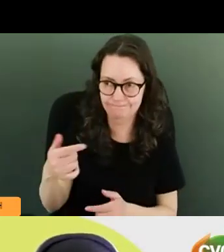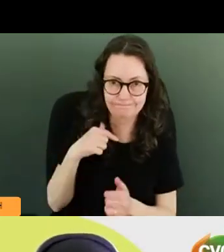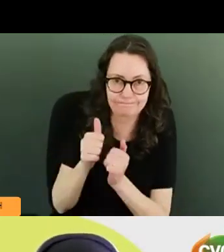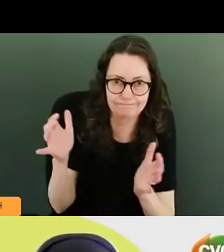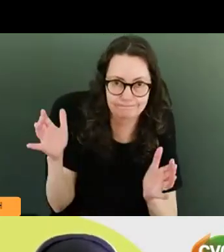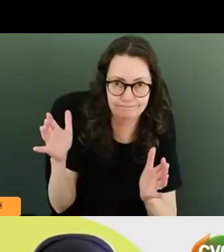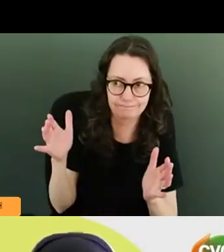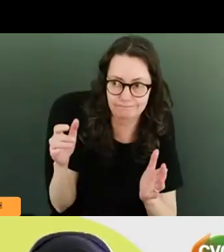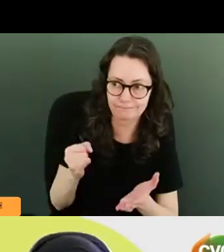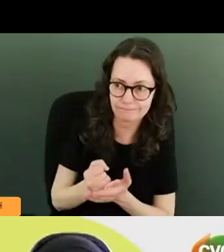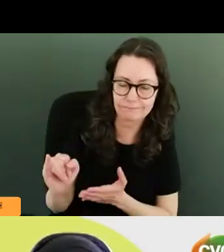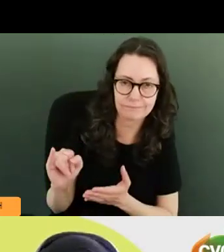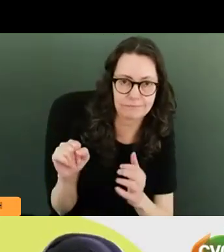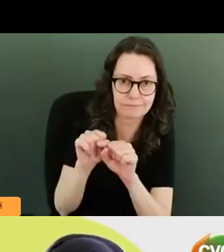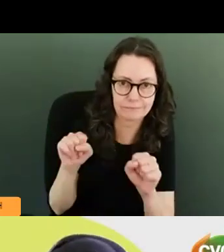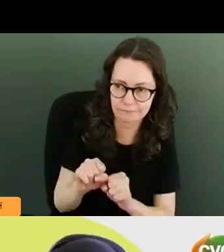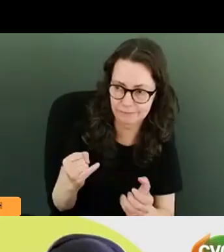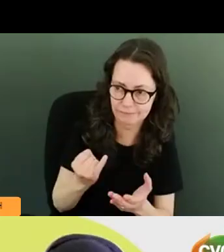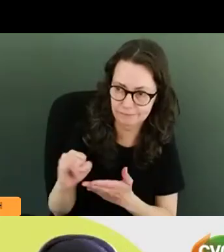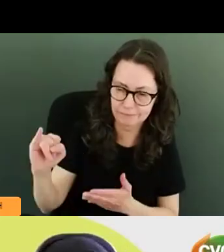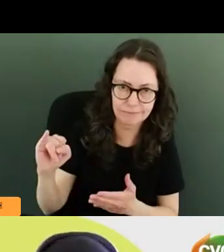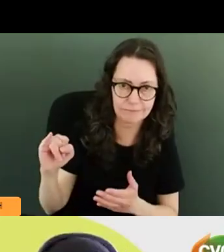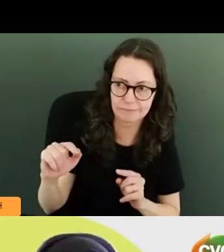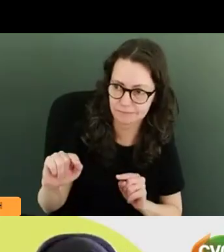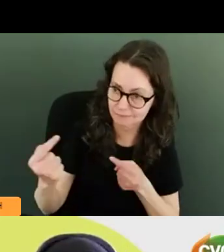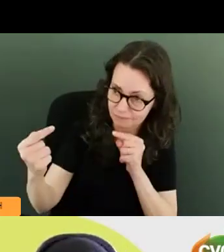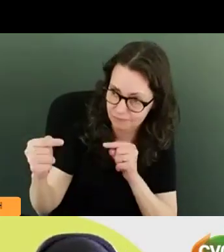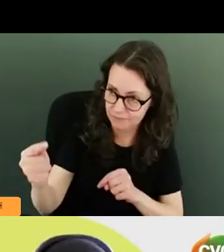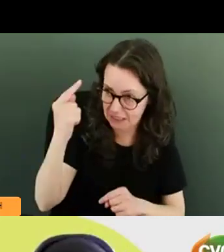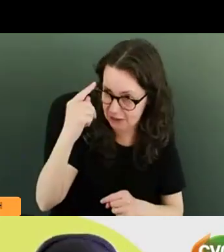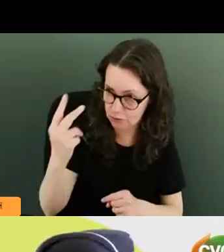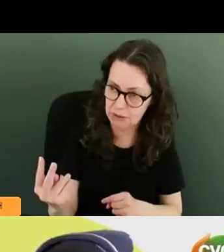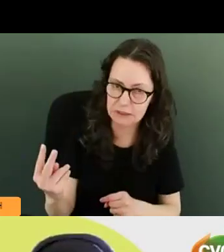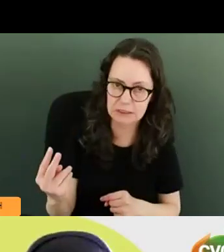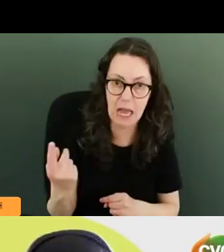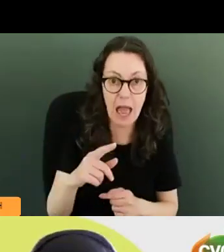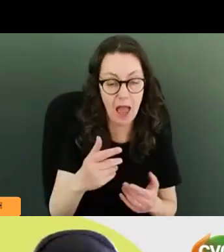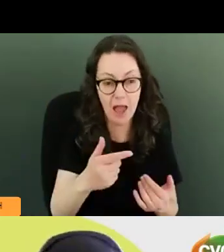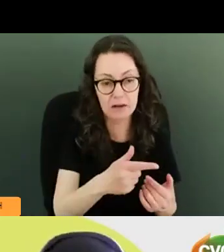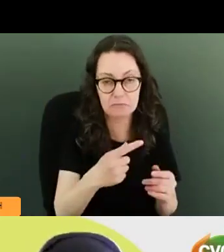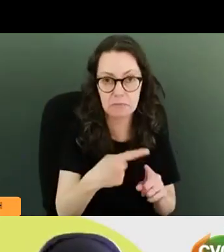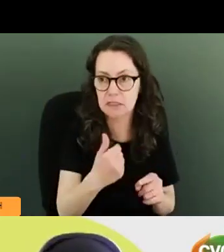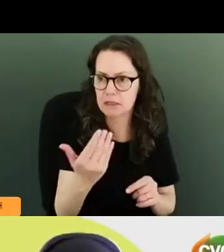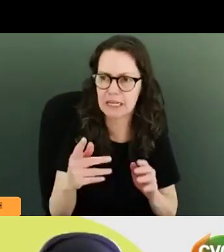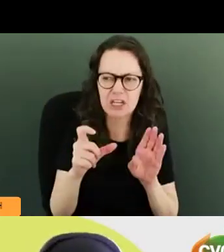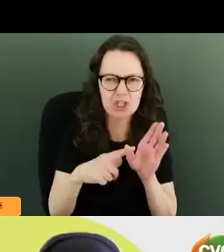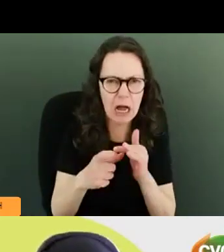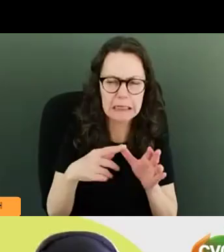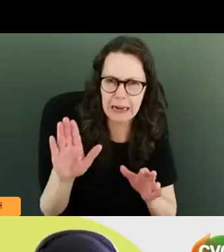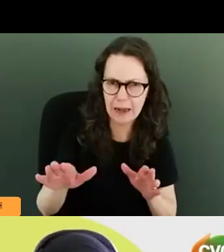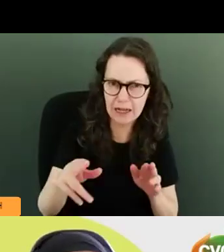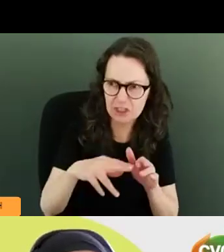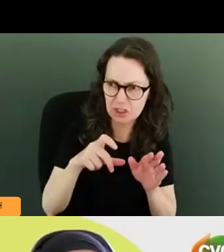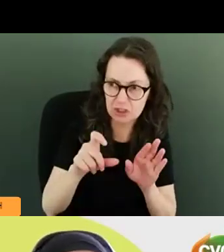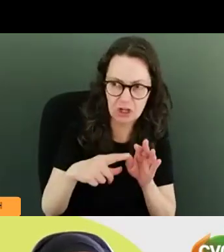systems they don't agree with, but also in challenging us at CYDA and the facilitators when something didn't sit right. I think